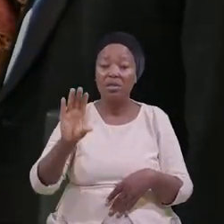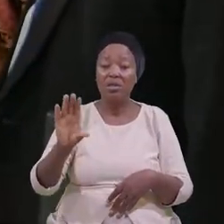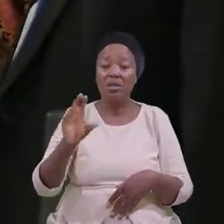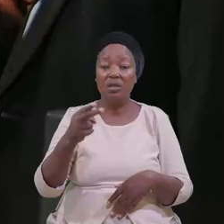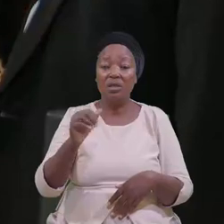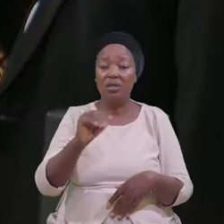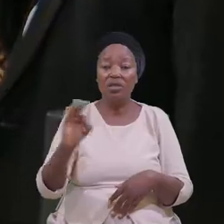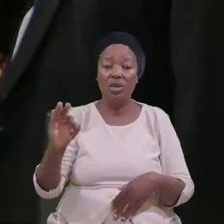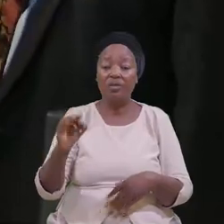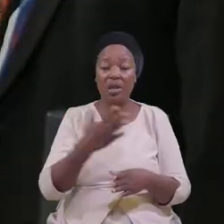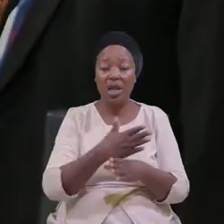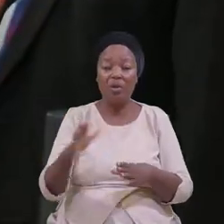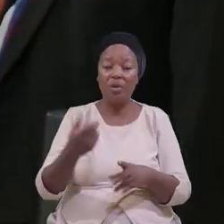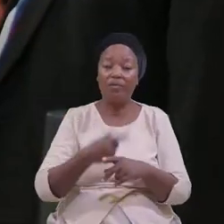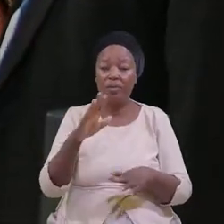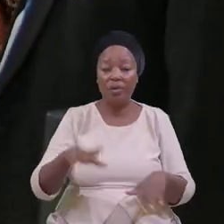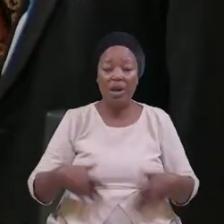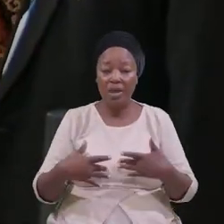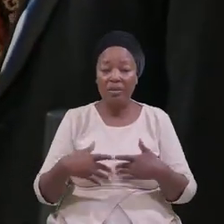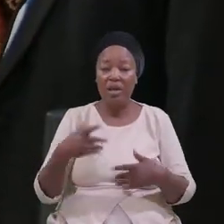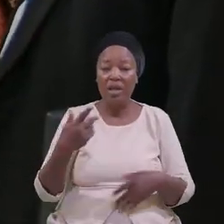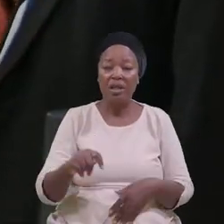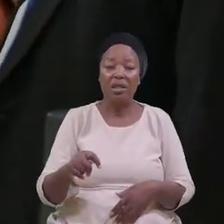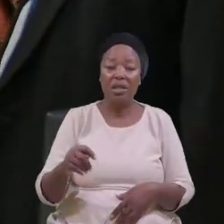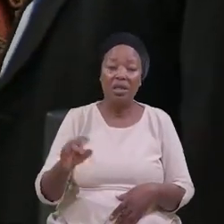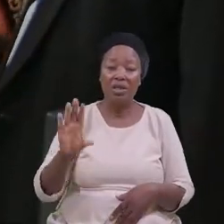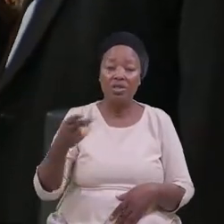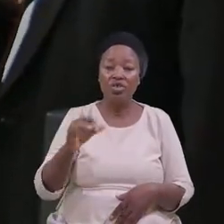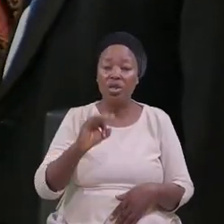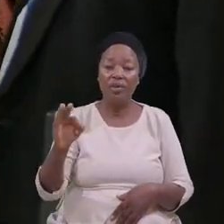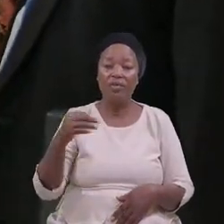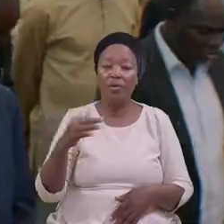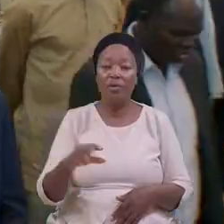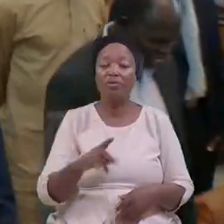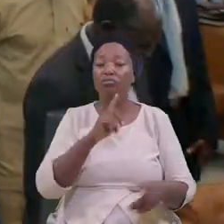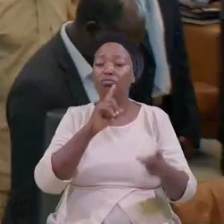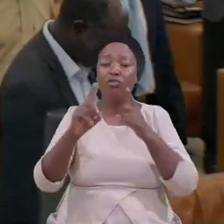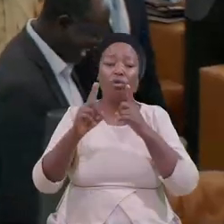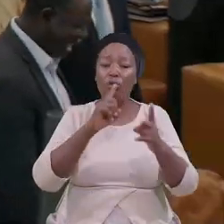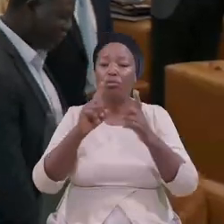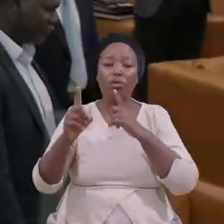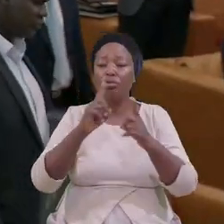from your life. The chaff of talkativeness